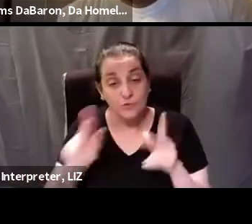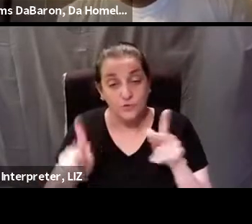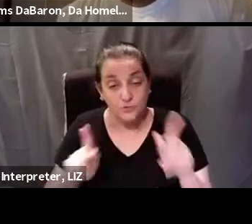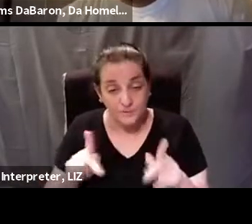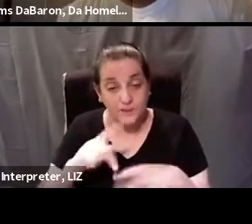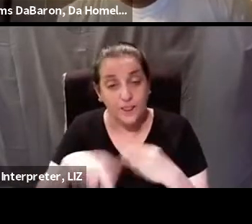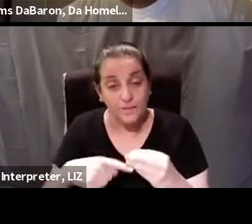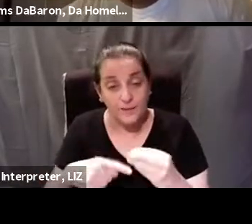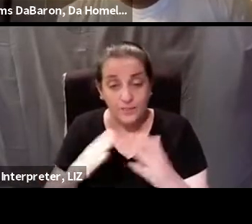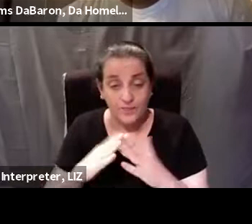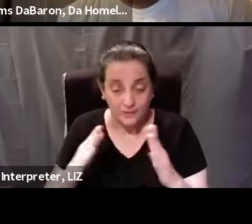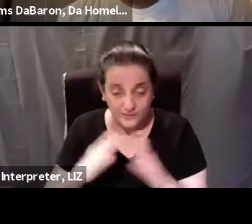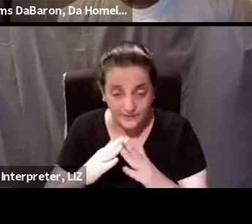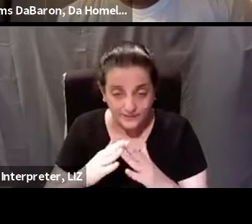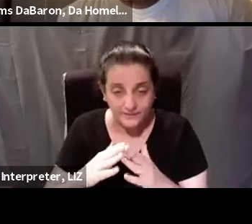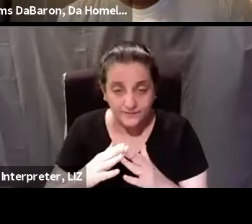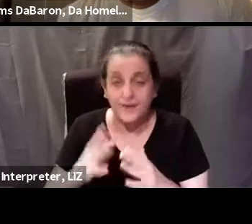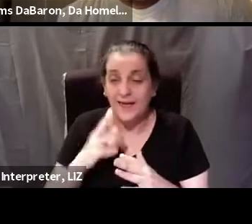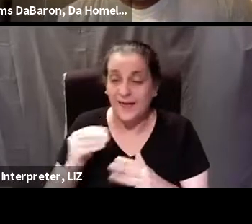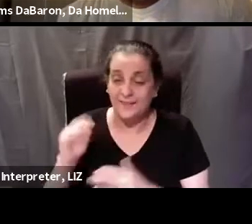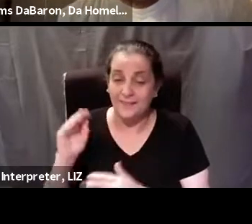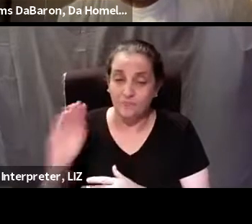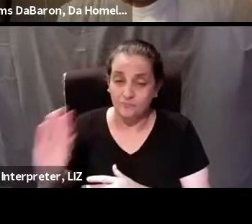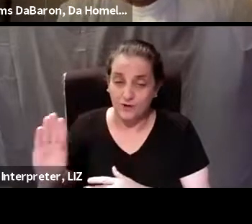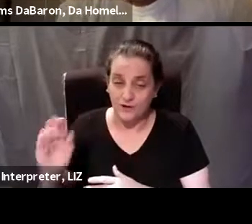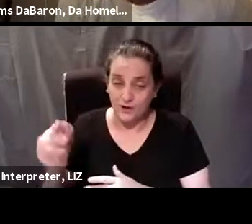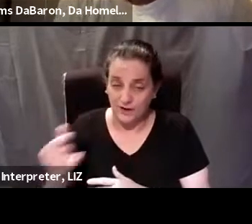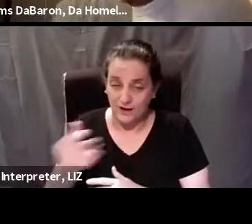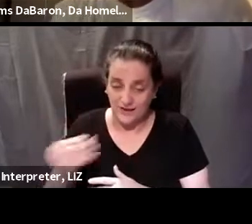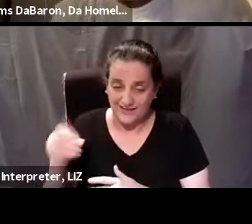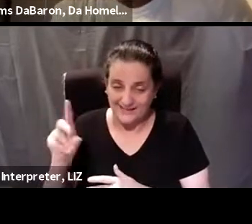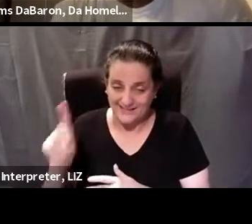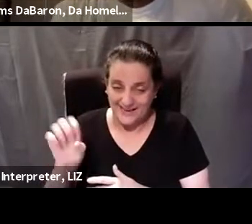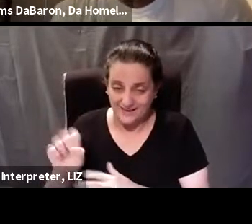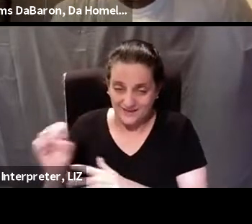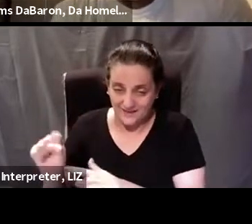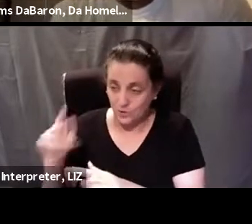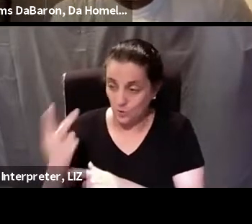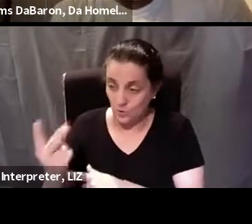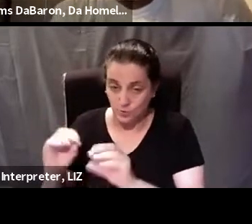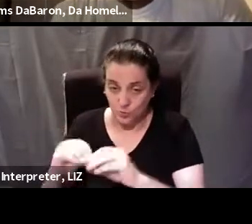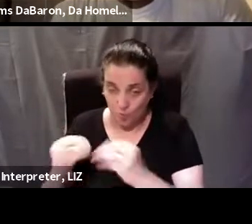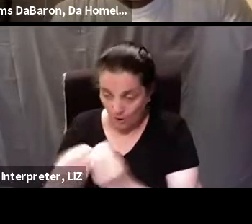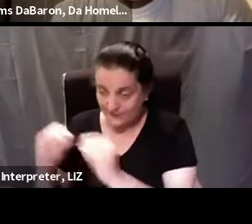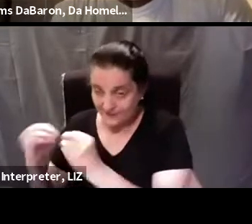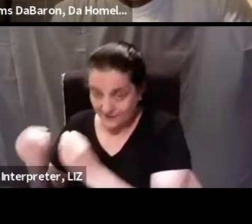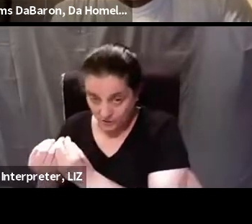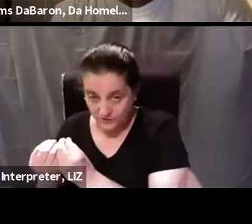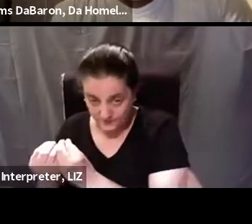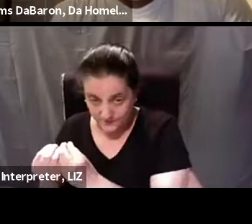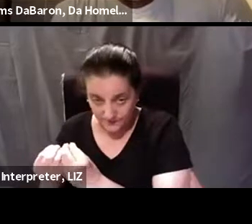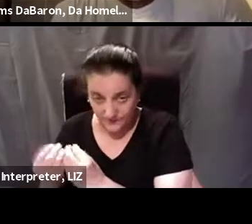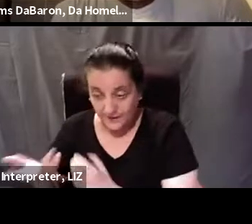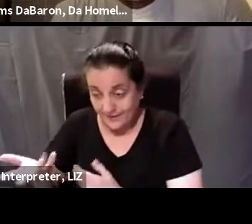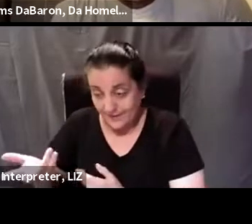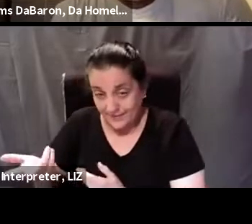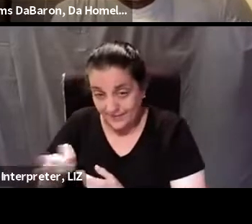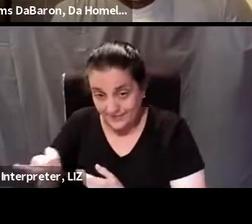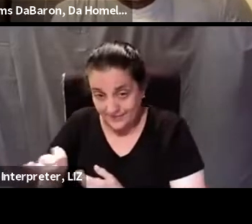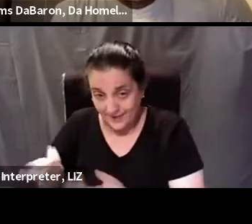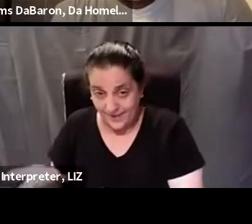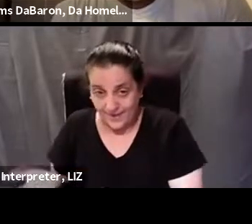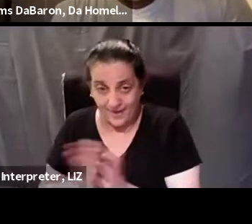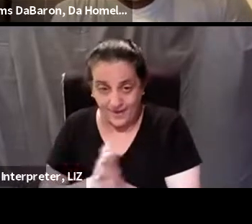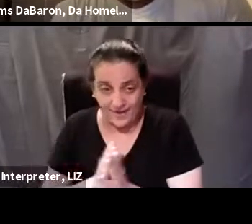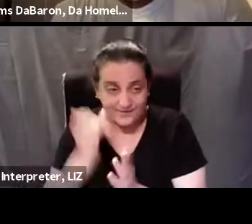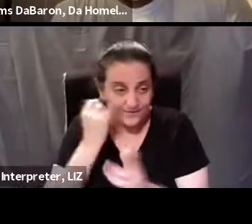by the folks from Breaking Ground and DSS, they were asked if they had if they needed help, if they